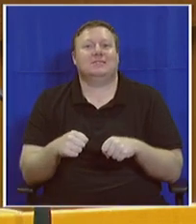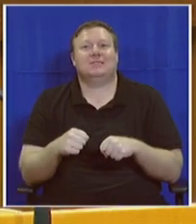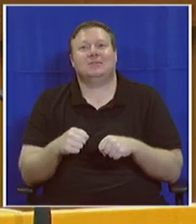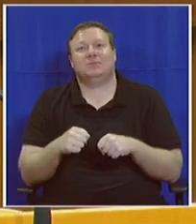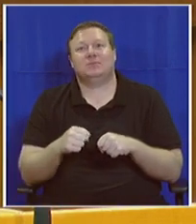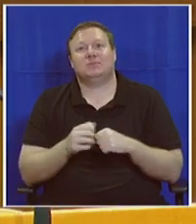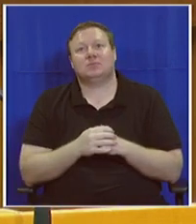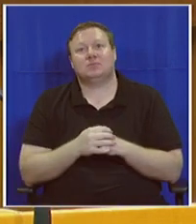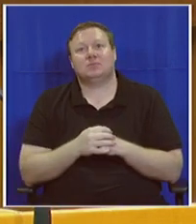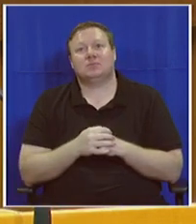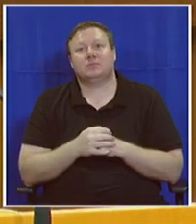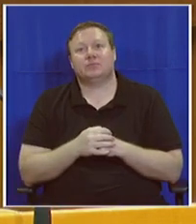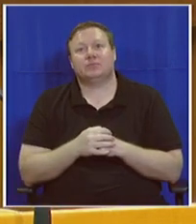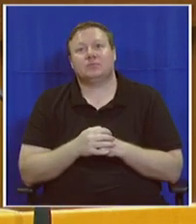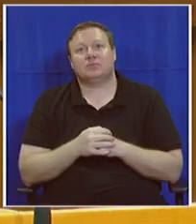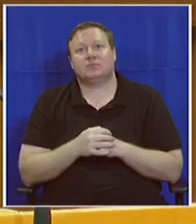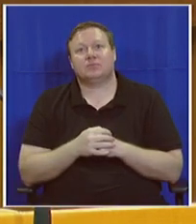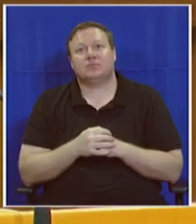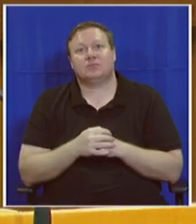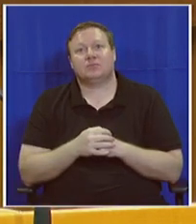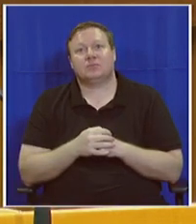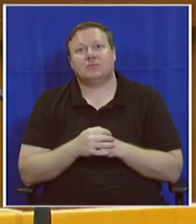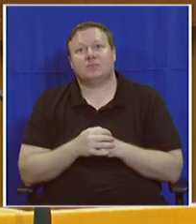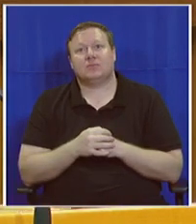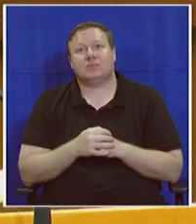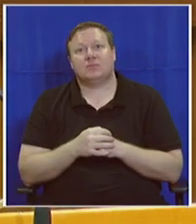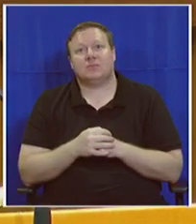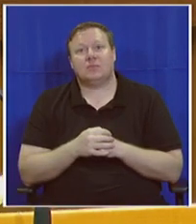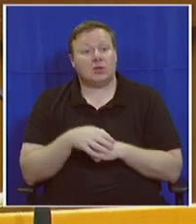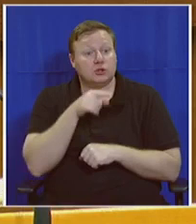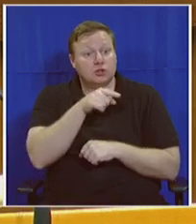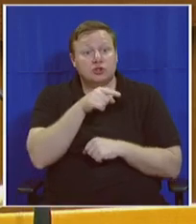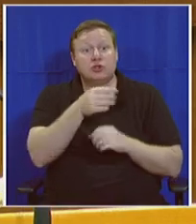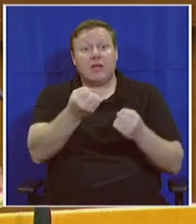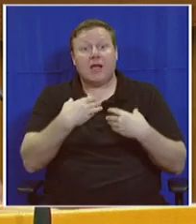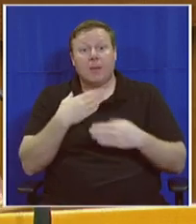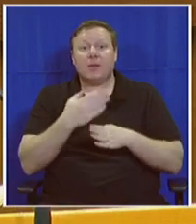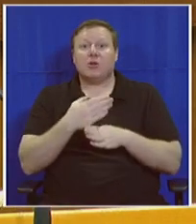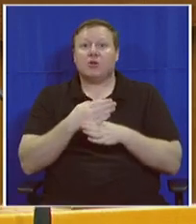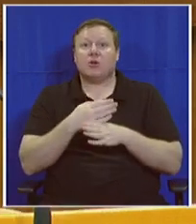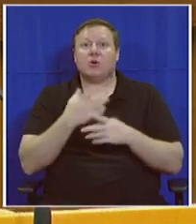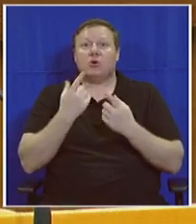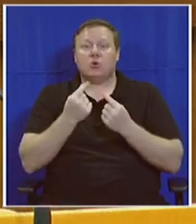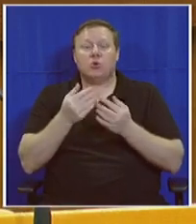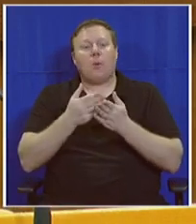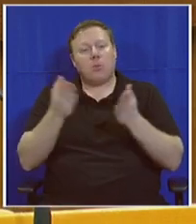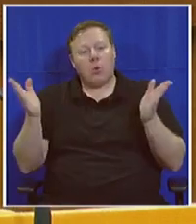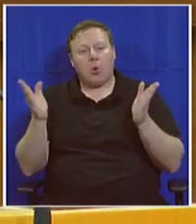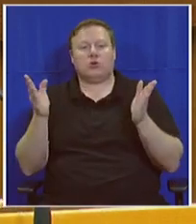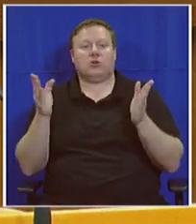And I was delegated by her to do the broad departmental